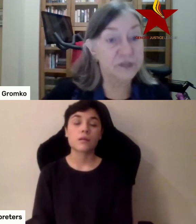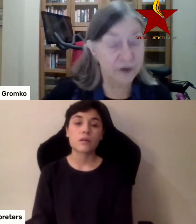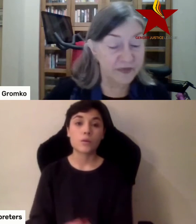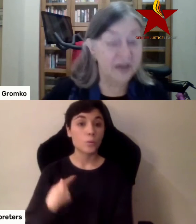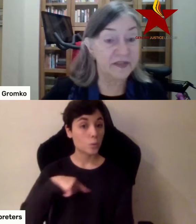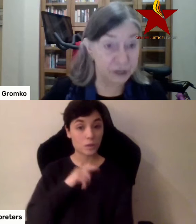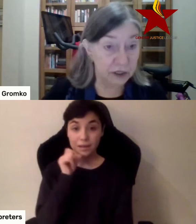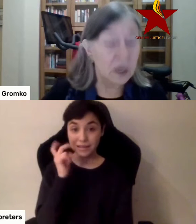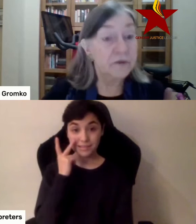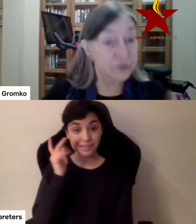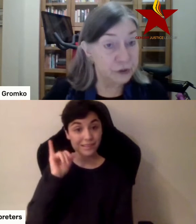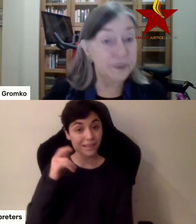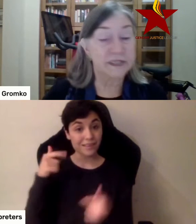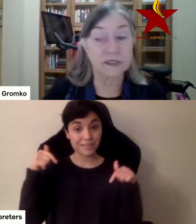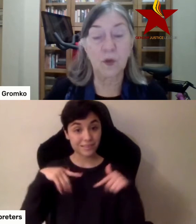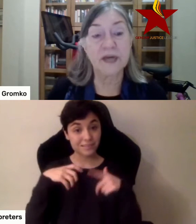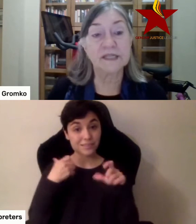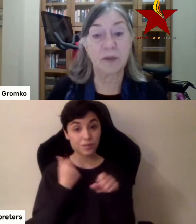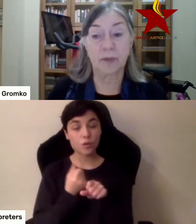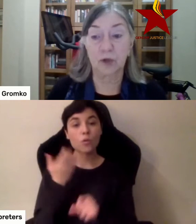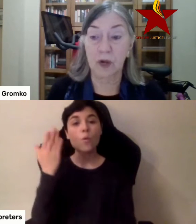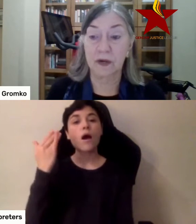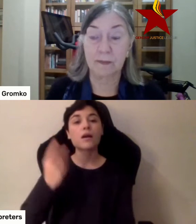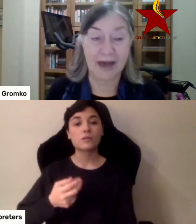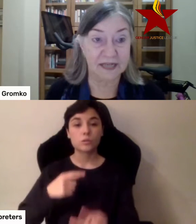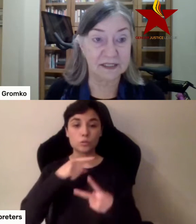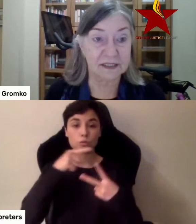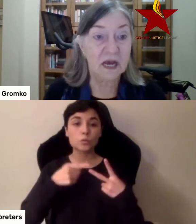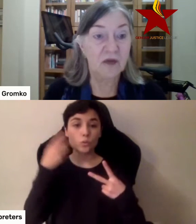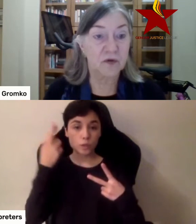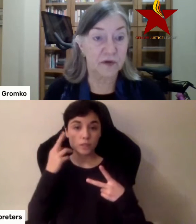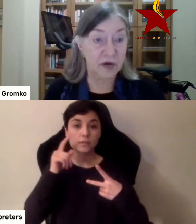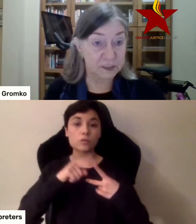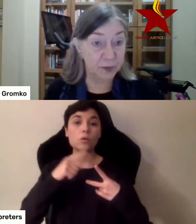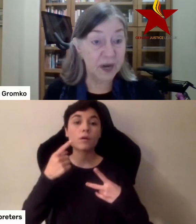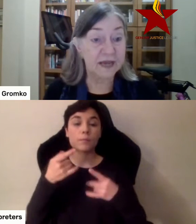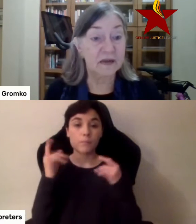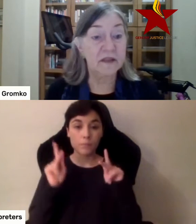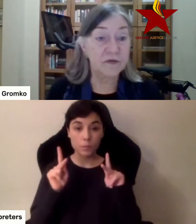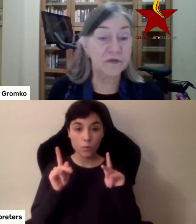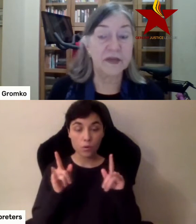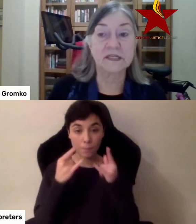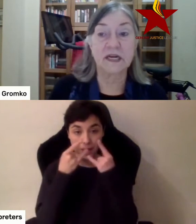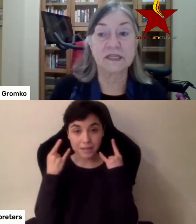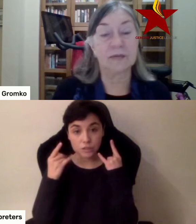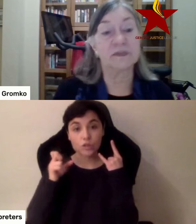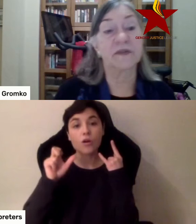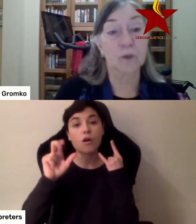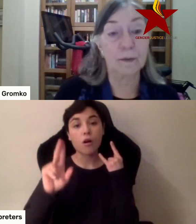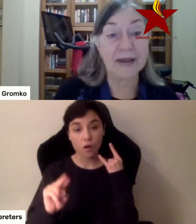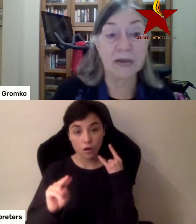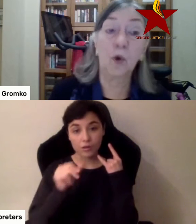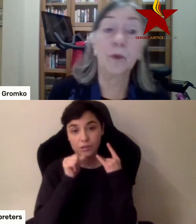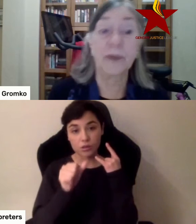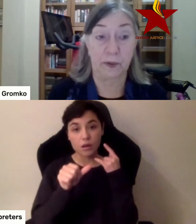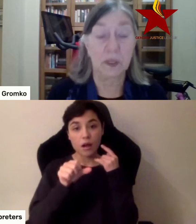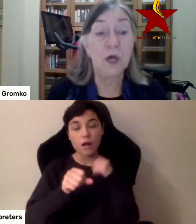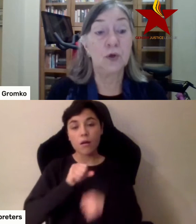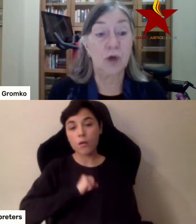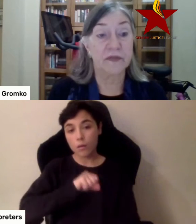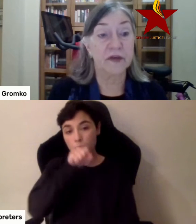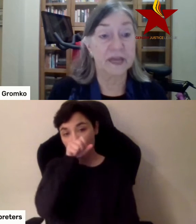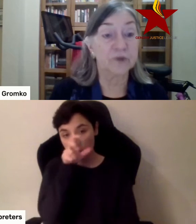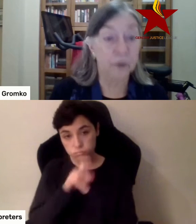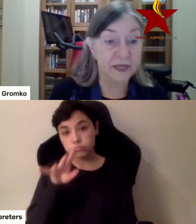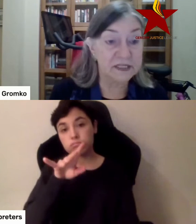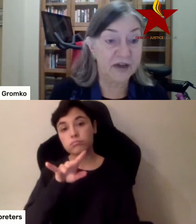that this year for two reasons. One is that people are wearing masks, they're not spreading it. And the other thing is that it seems that there were many more people